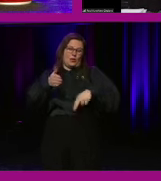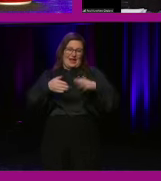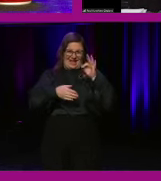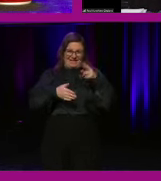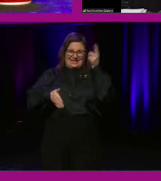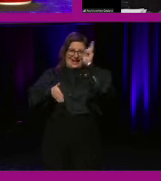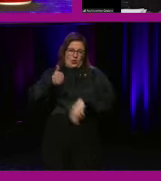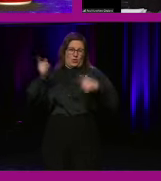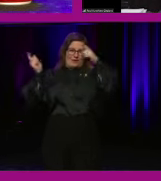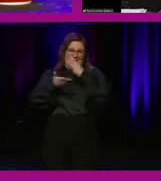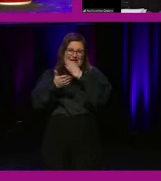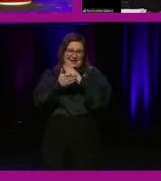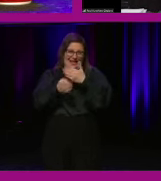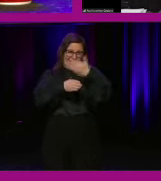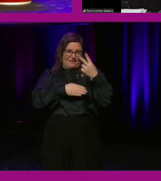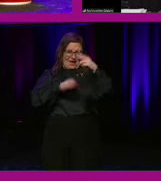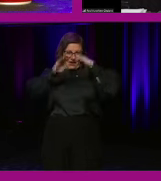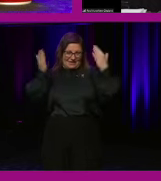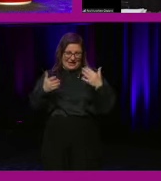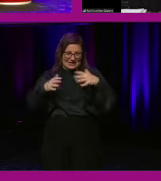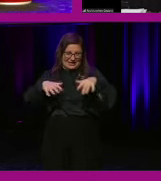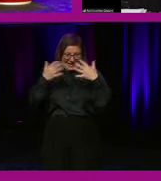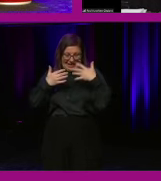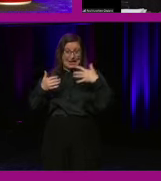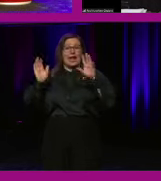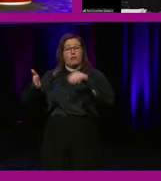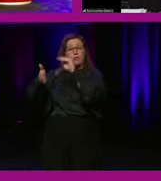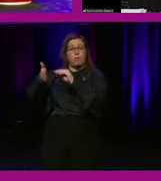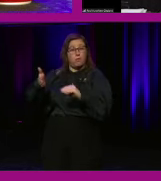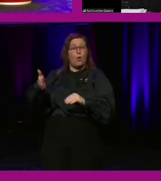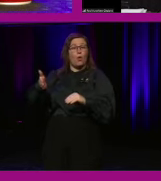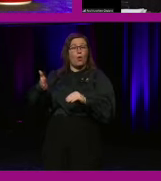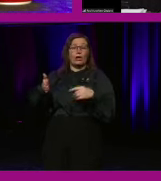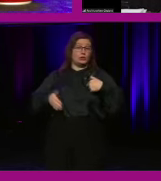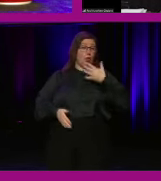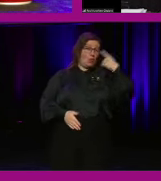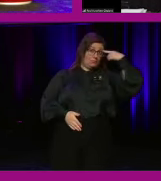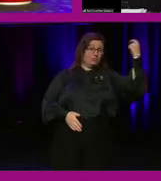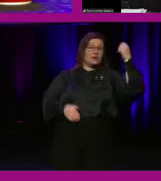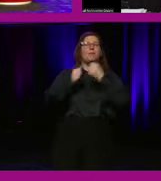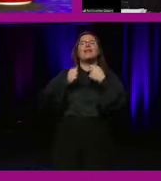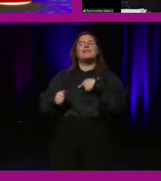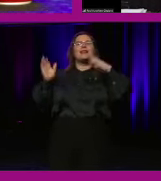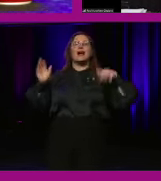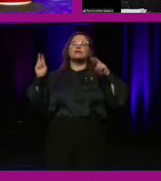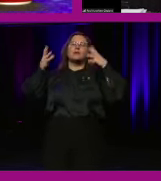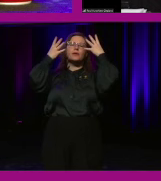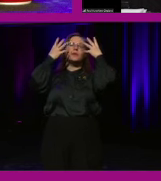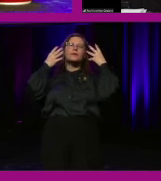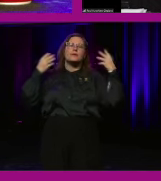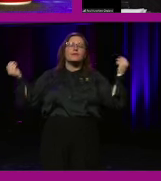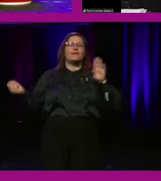of the Second World War. But I think we lost sight of this holistic vision of human rights, and it needs to